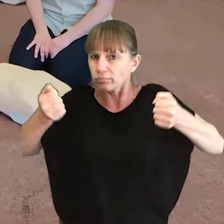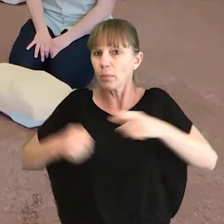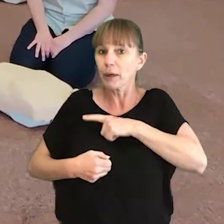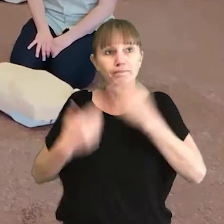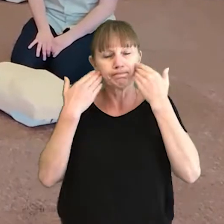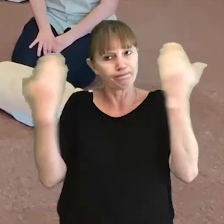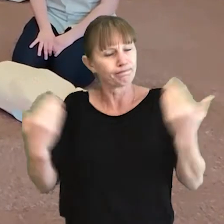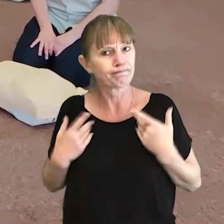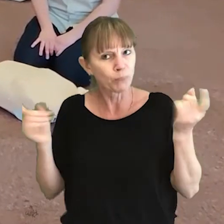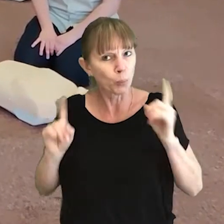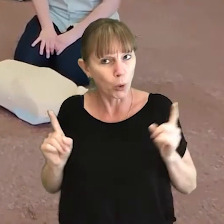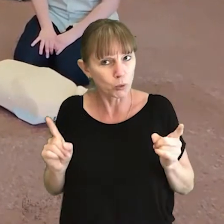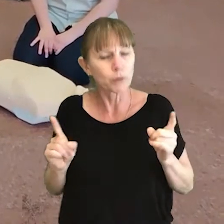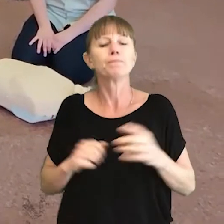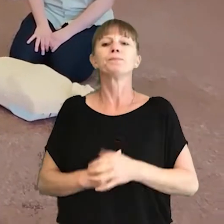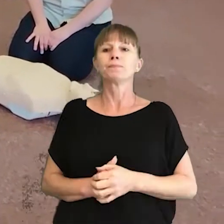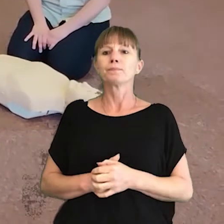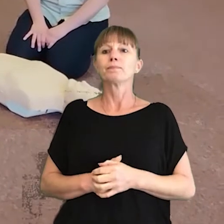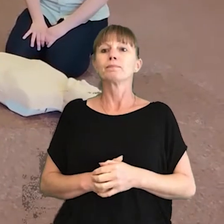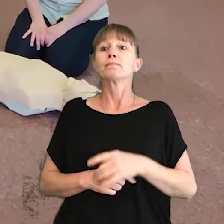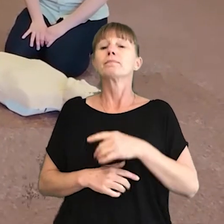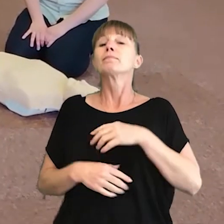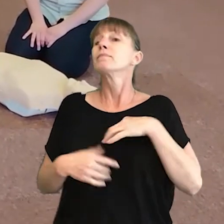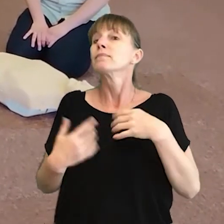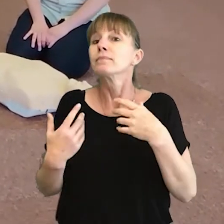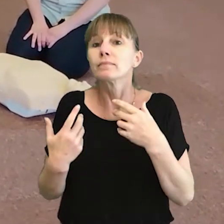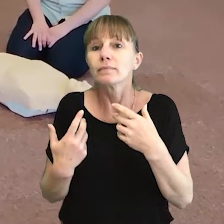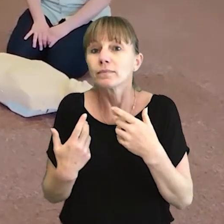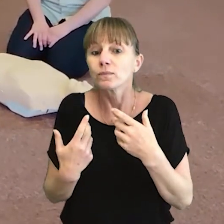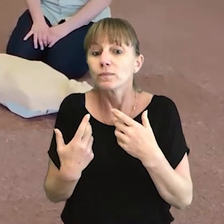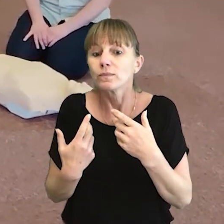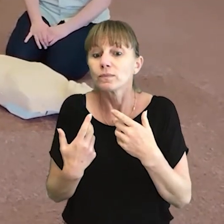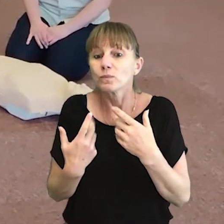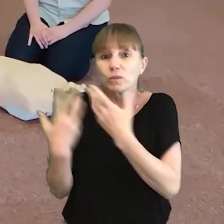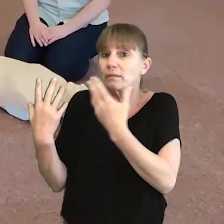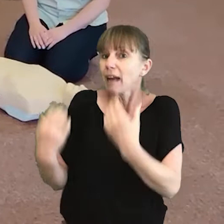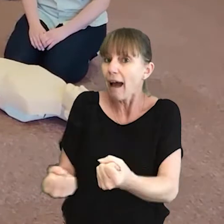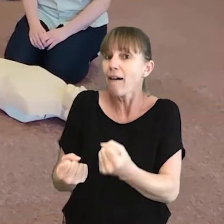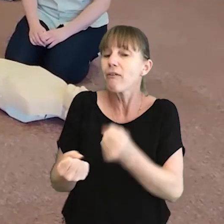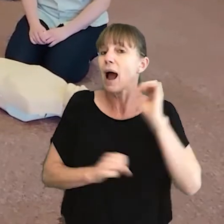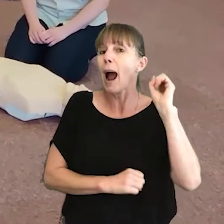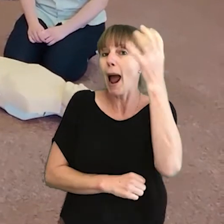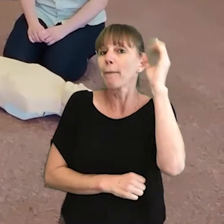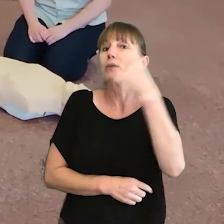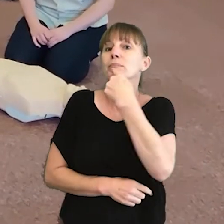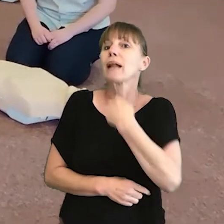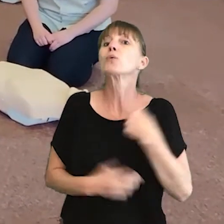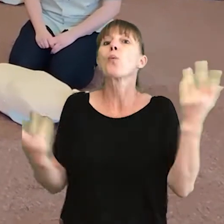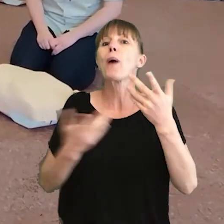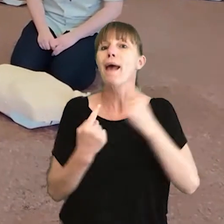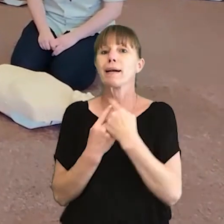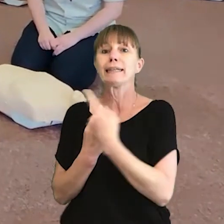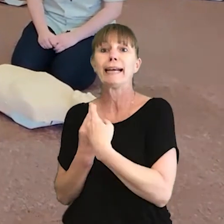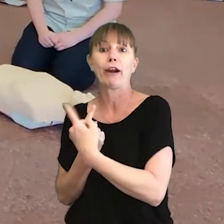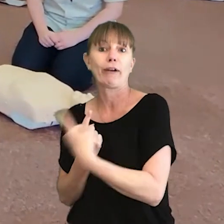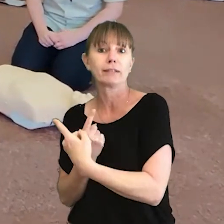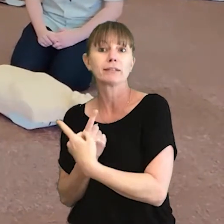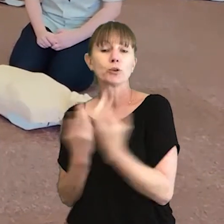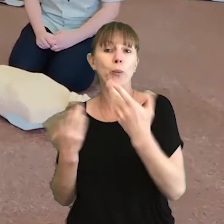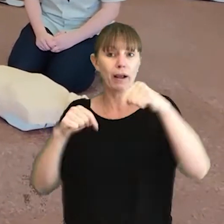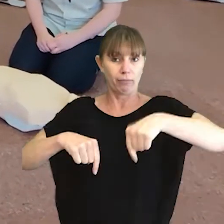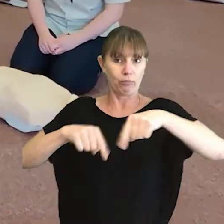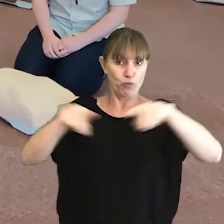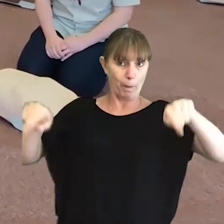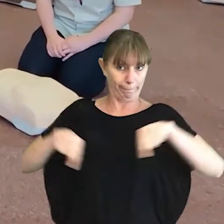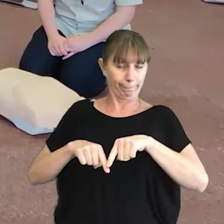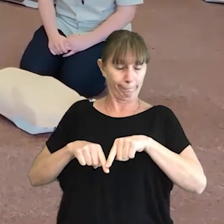situated outside. If we didn't, the ambulance service will be able to tell us where our nearest one is. Either we could send somebody to get it because they will give us the code